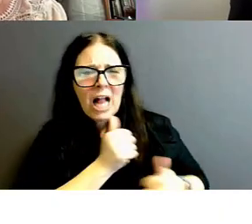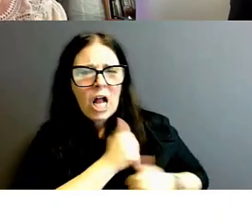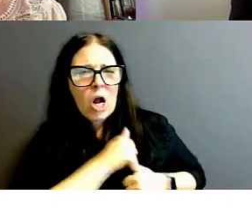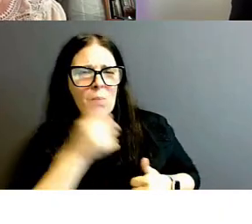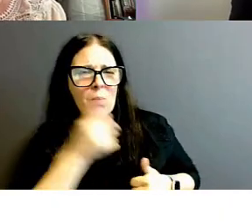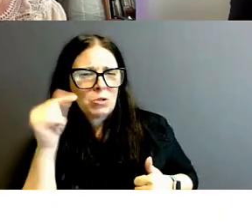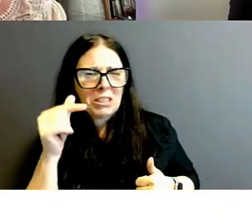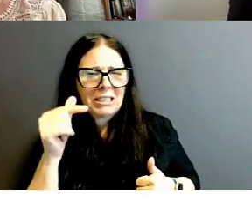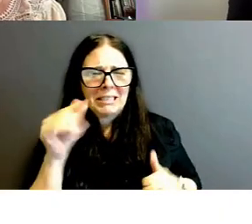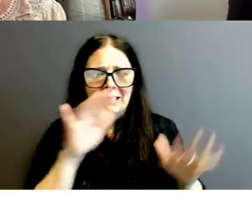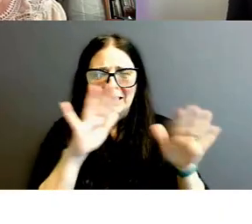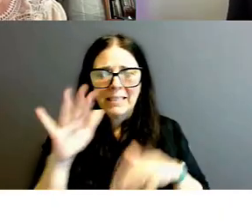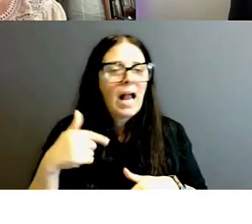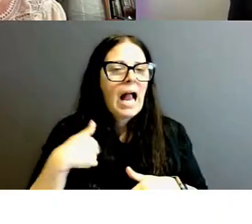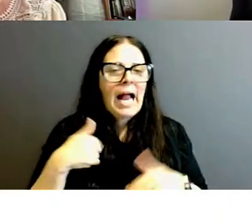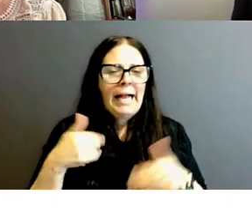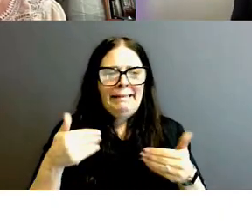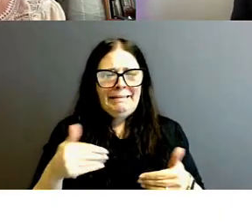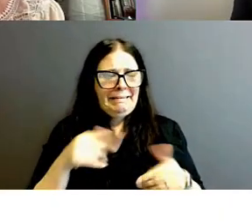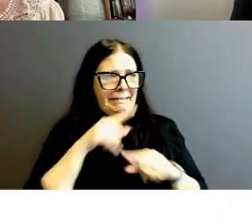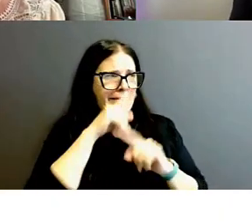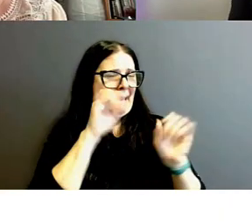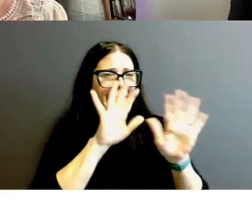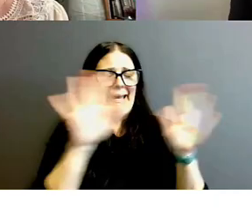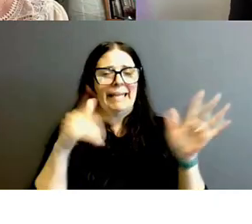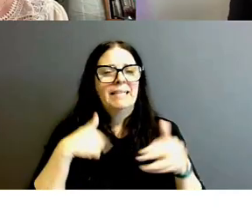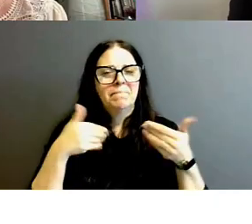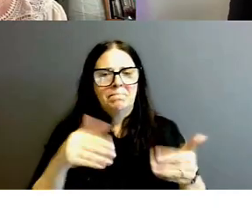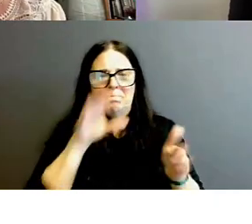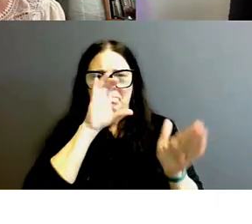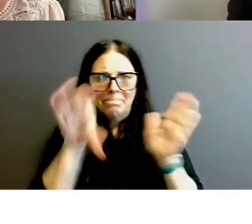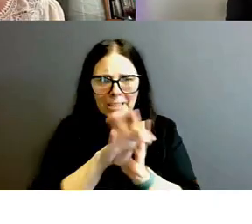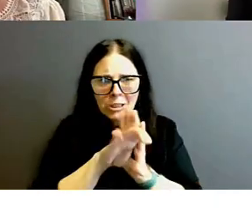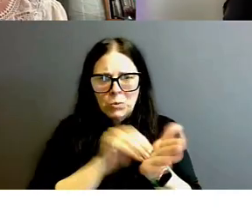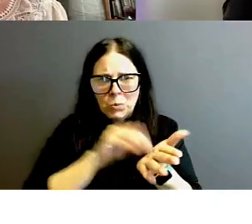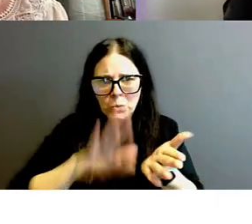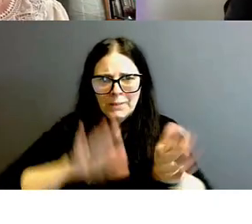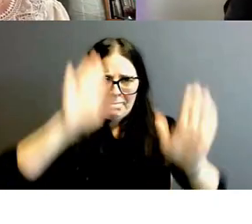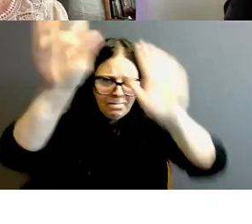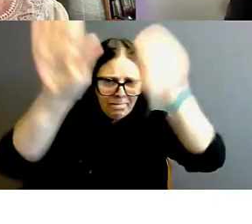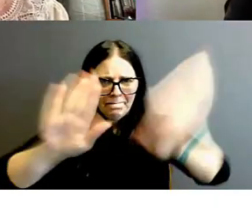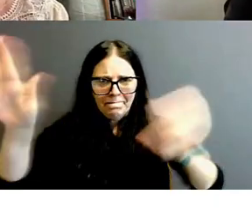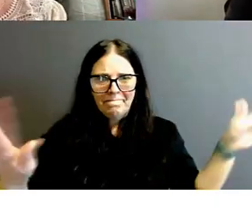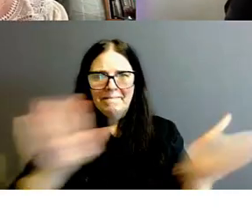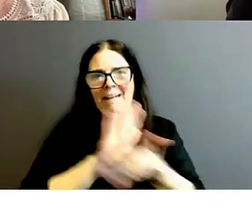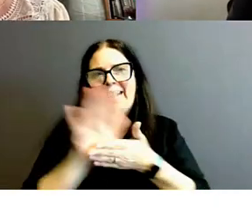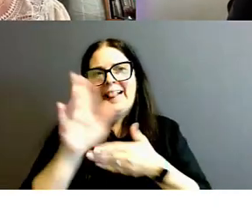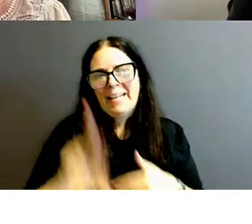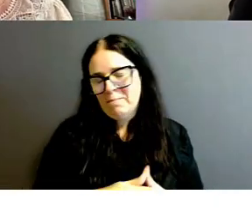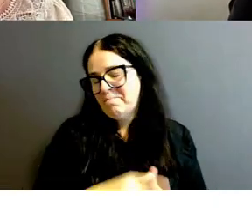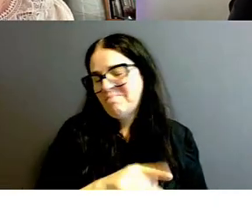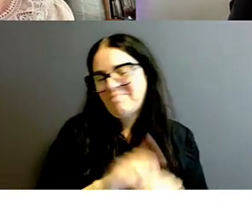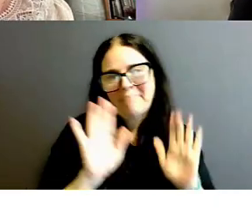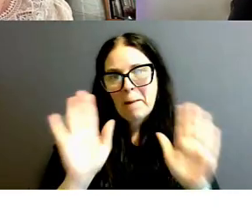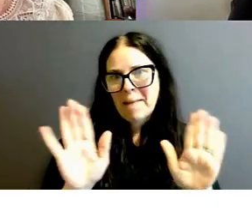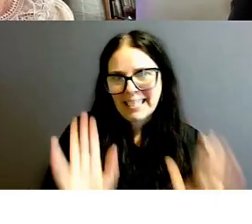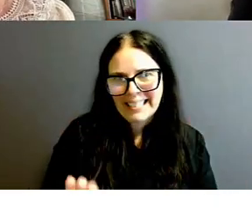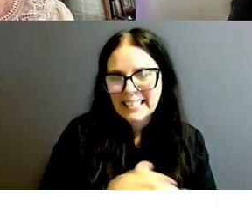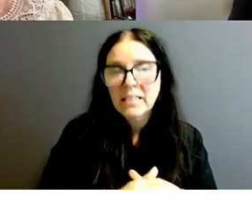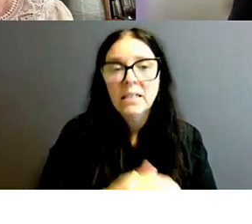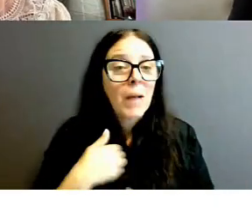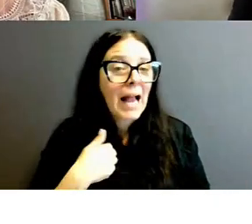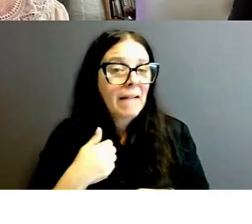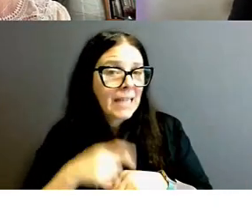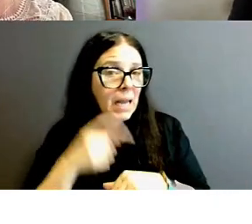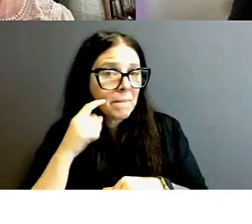cover them with student pictures. So, Wow, that's amazing. So we have a time for questions for Christina. If there is anyone